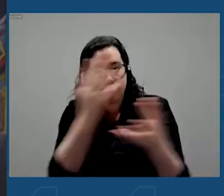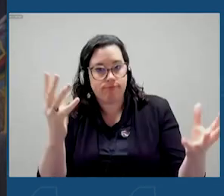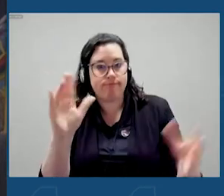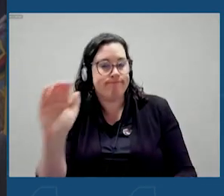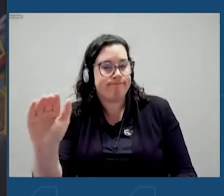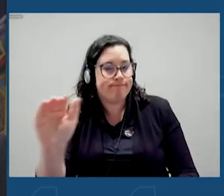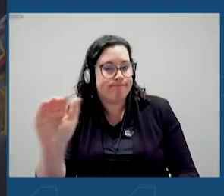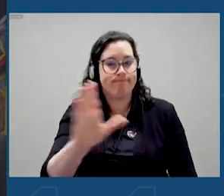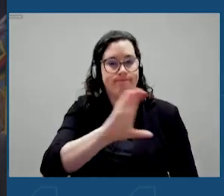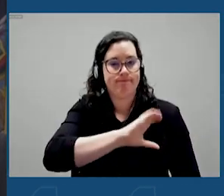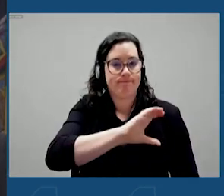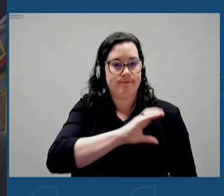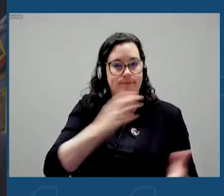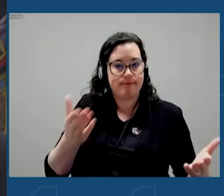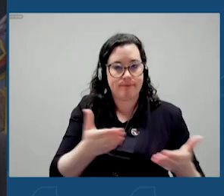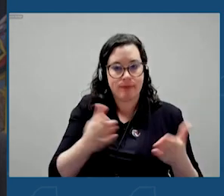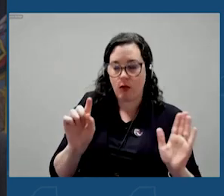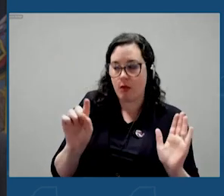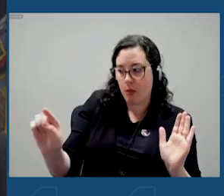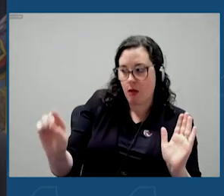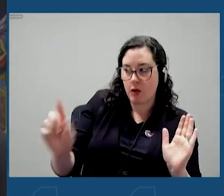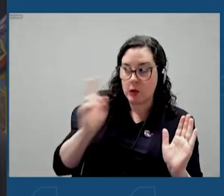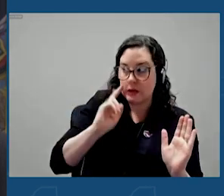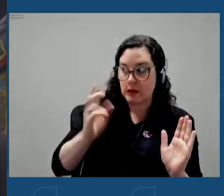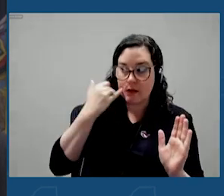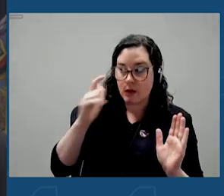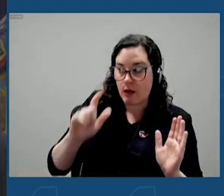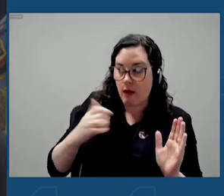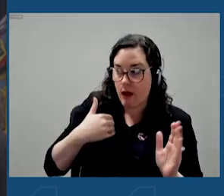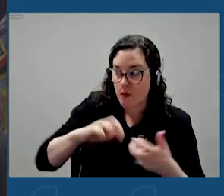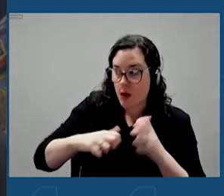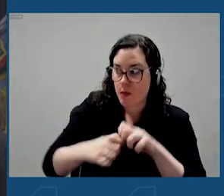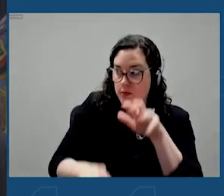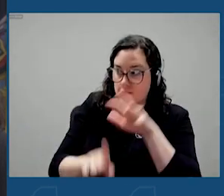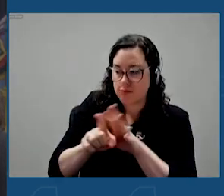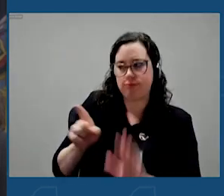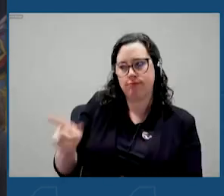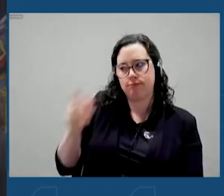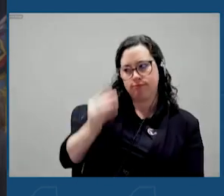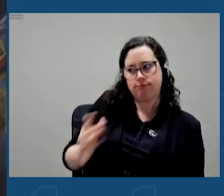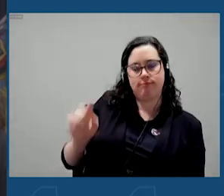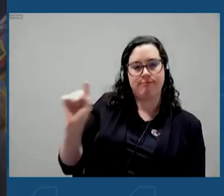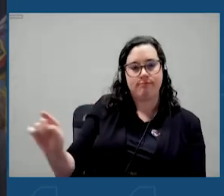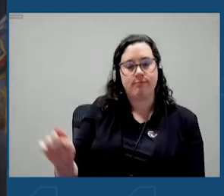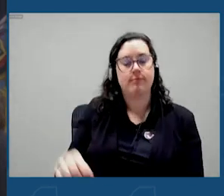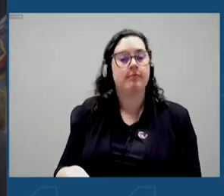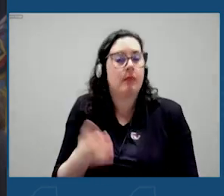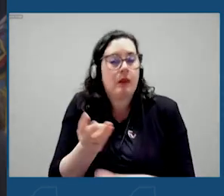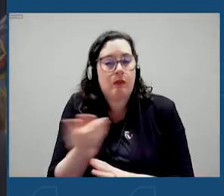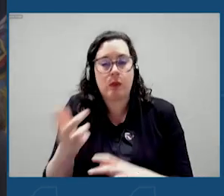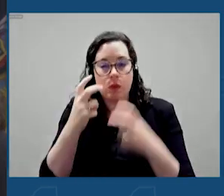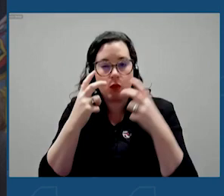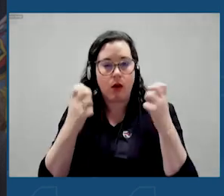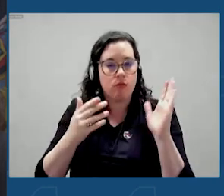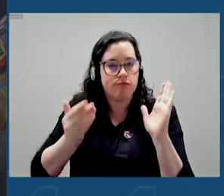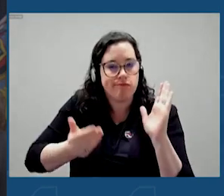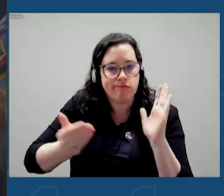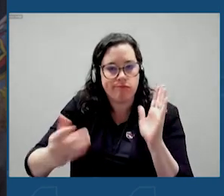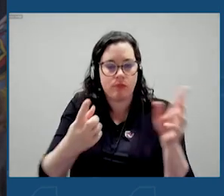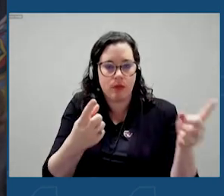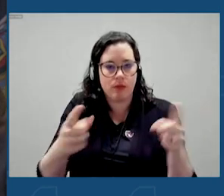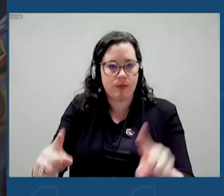there's a cop on the platform if you have an issue. And the few crimes that continue to take place, because we